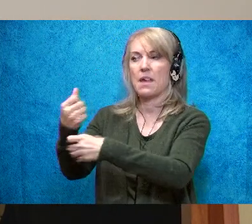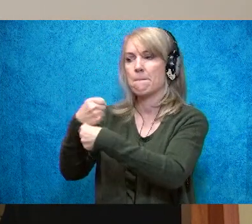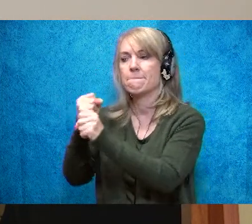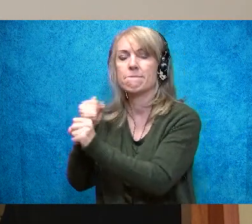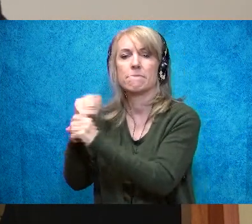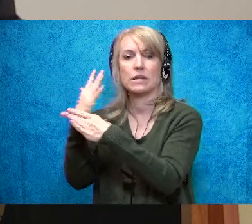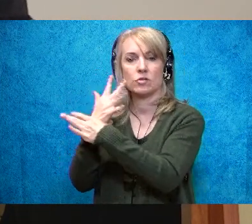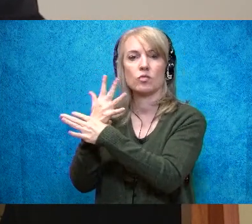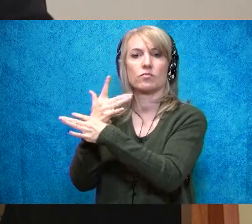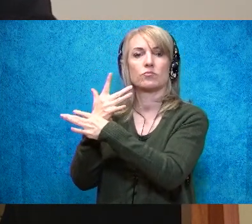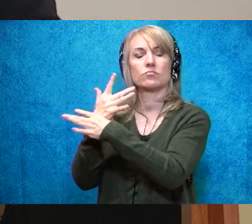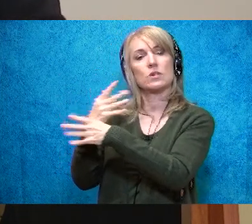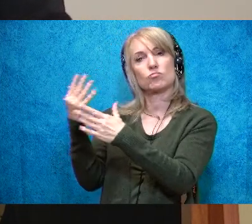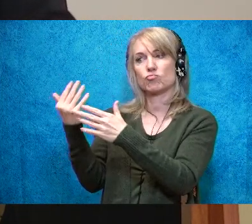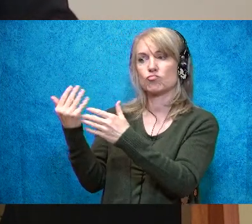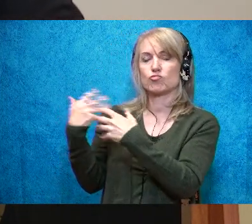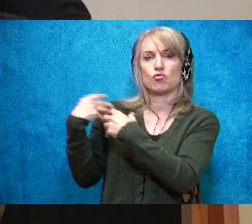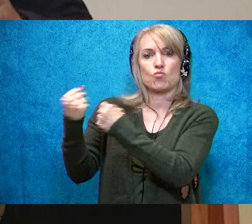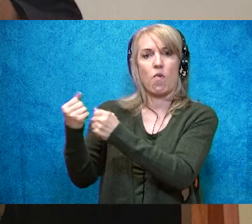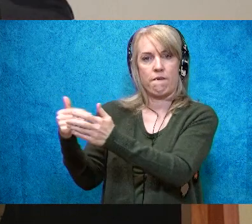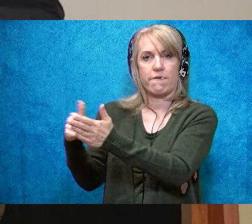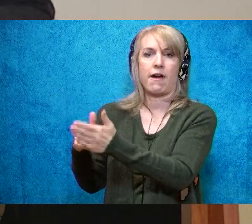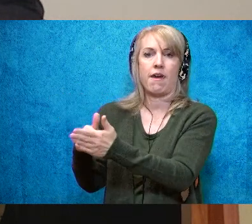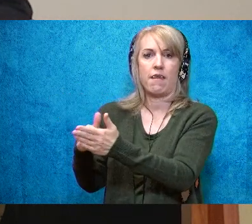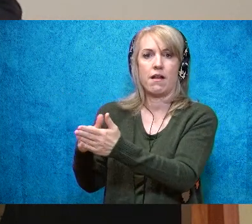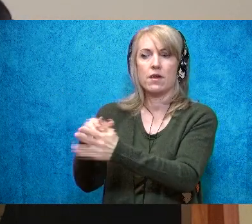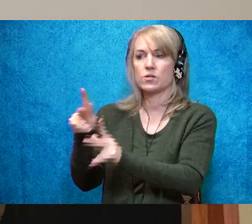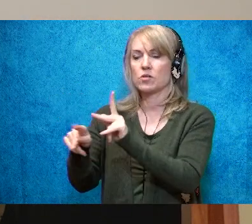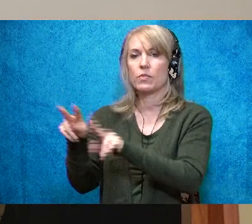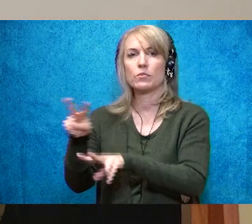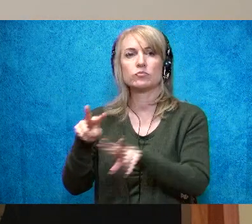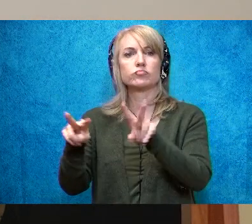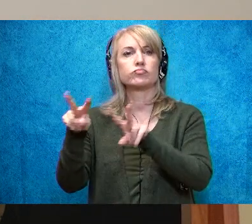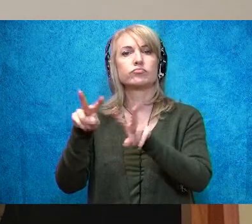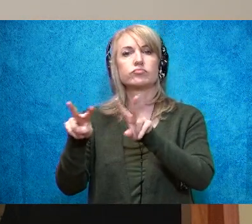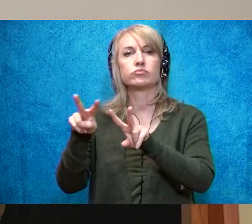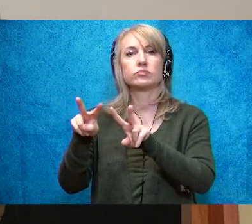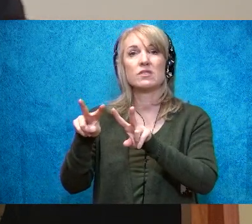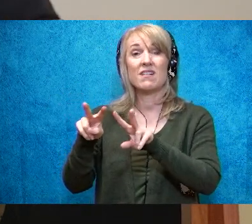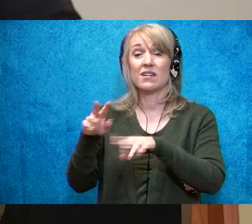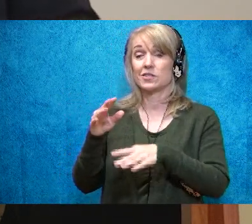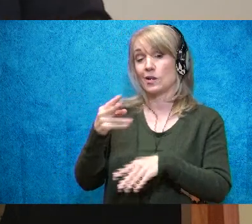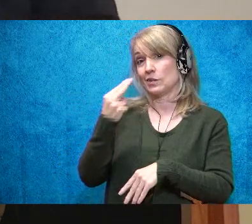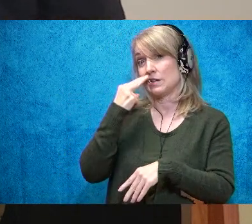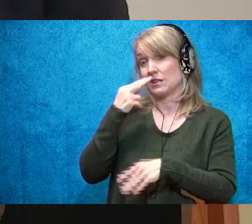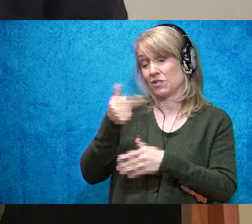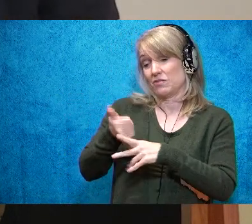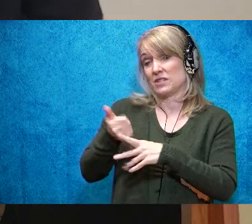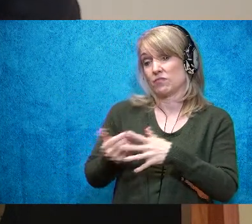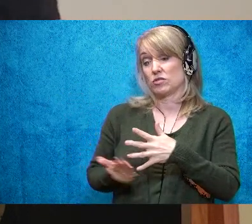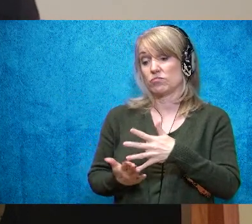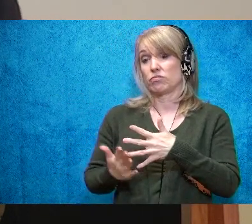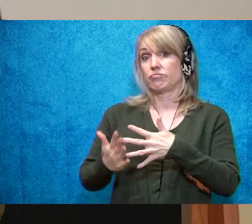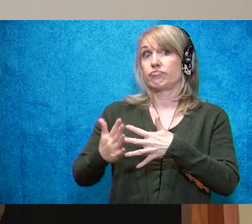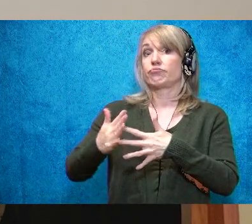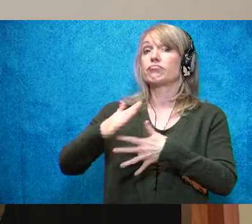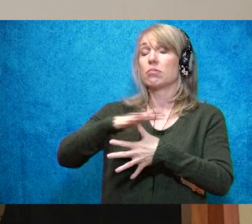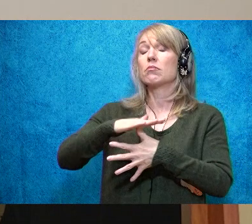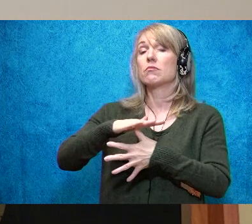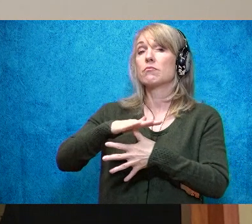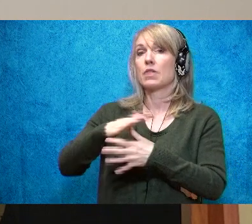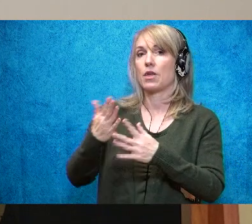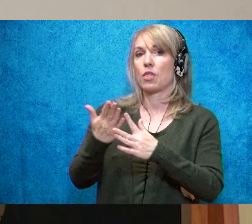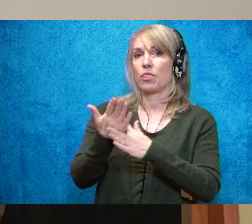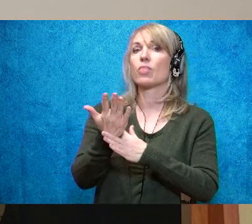promised to do those things. So again, he just slowly rose up through party politics. Now, to define Nazism, which was his form of